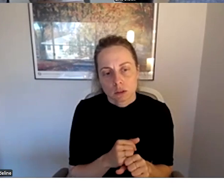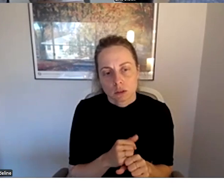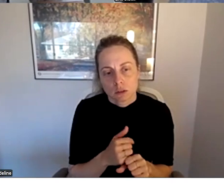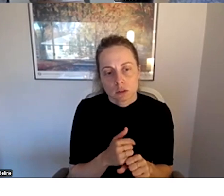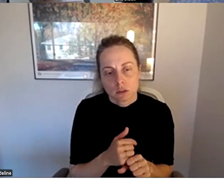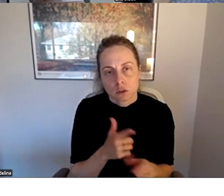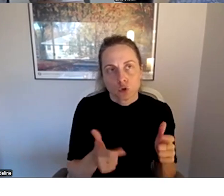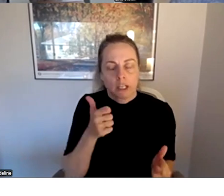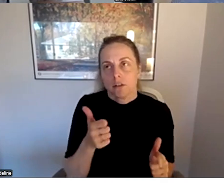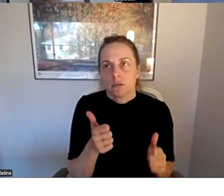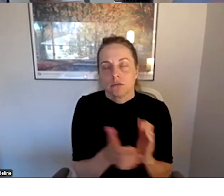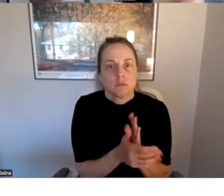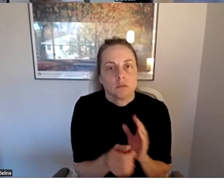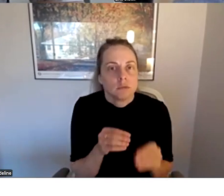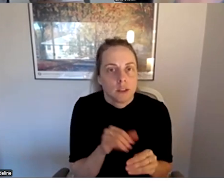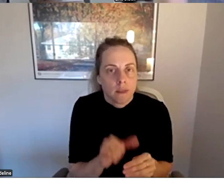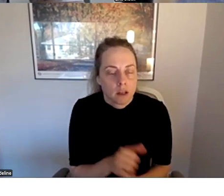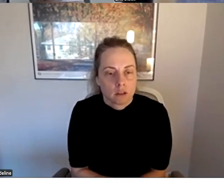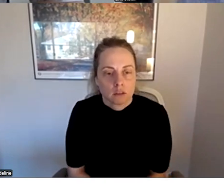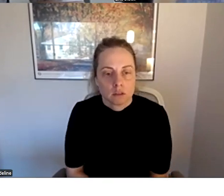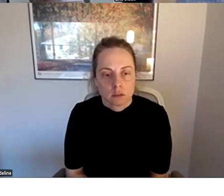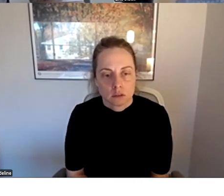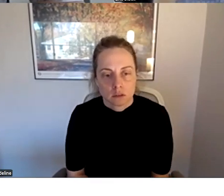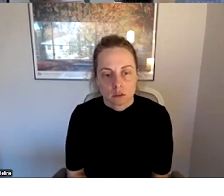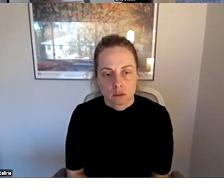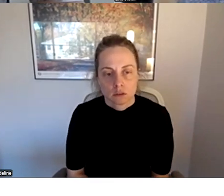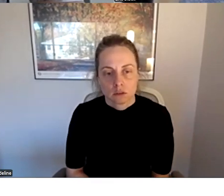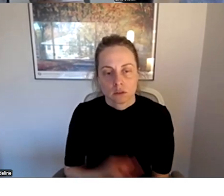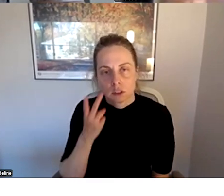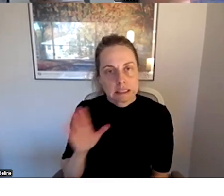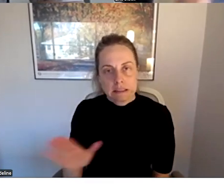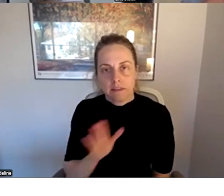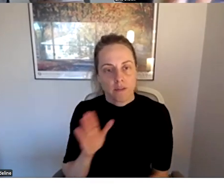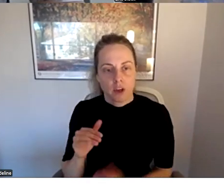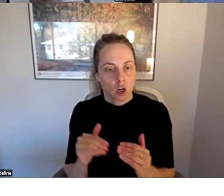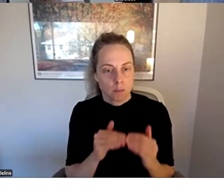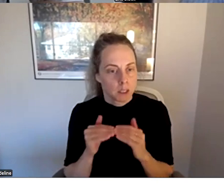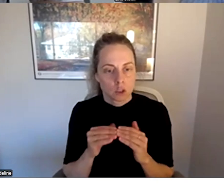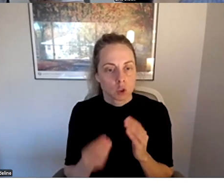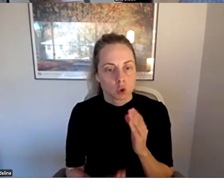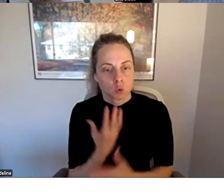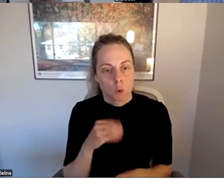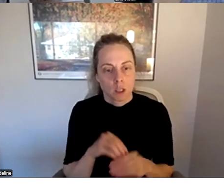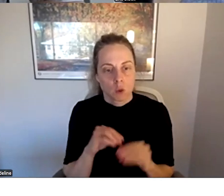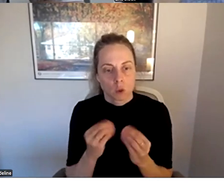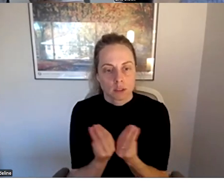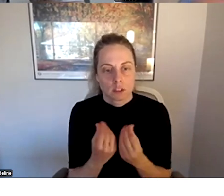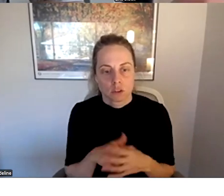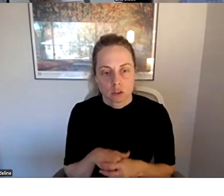capacity in that? And when people see that and they see their peers really growing within an organization, I think it